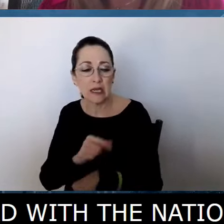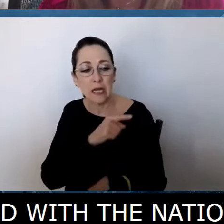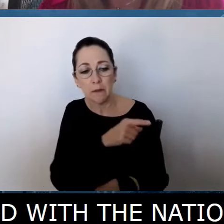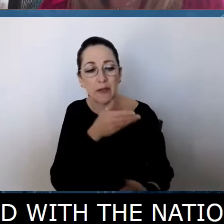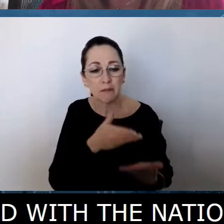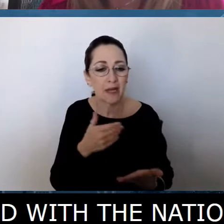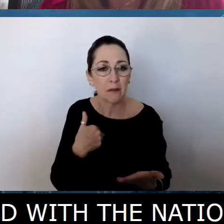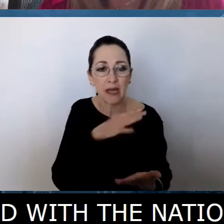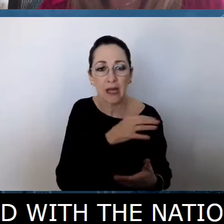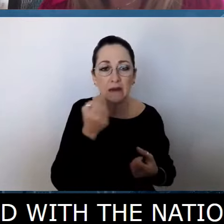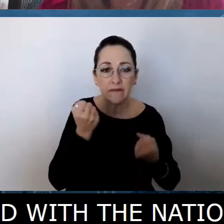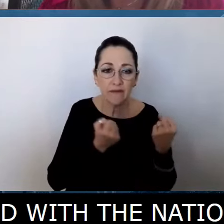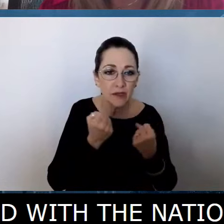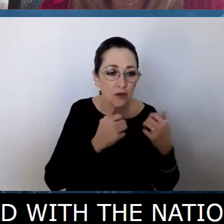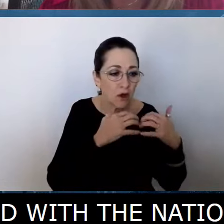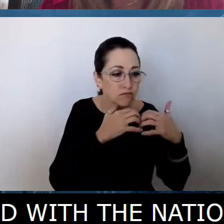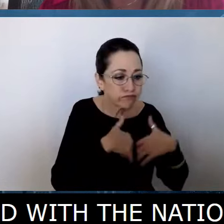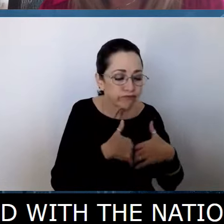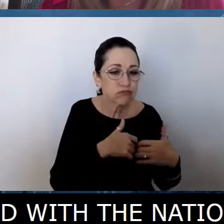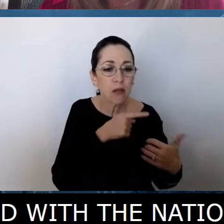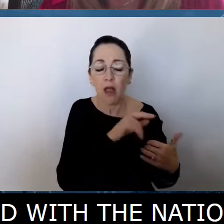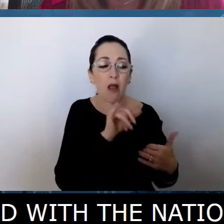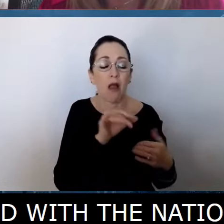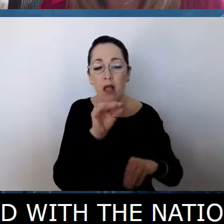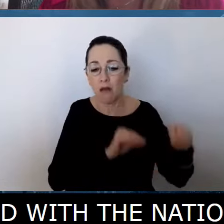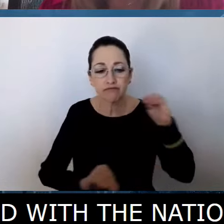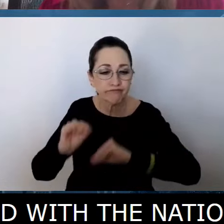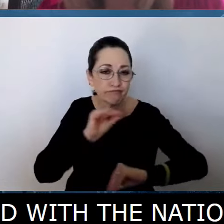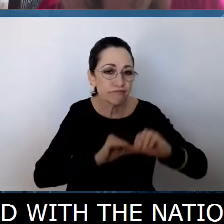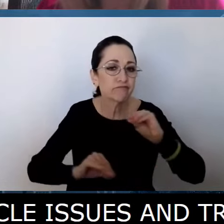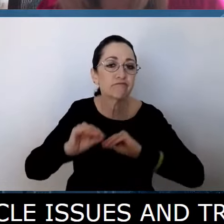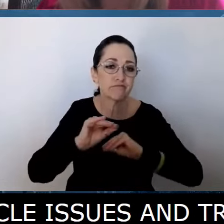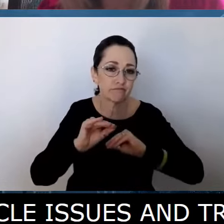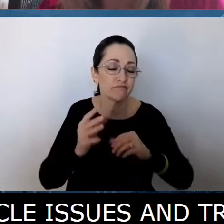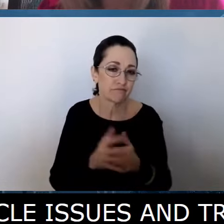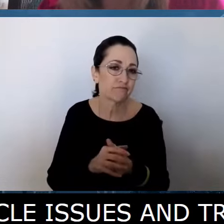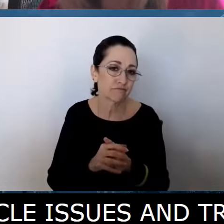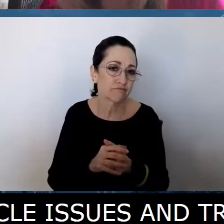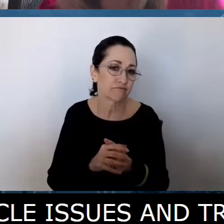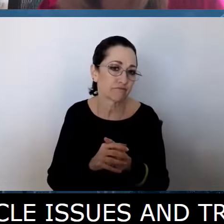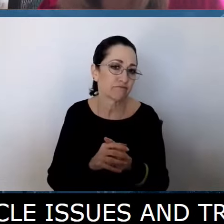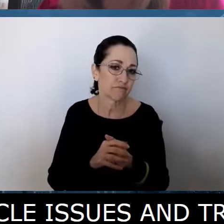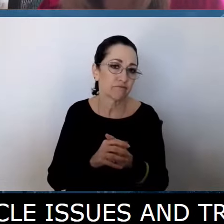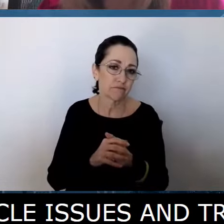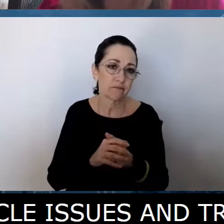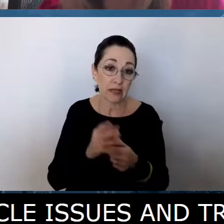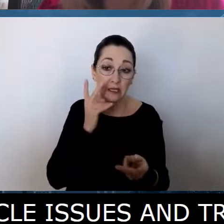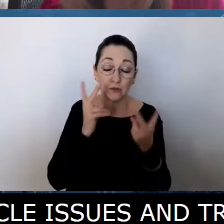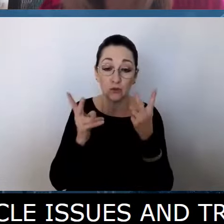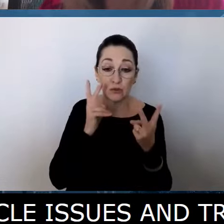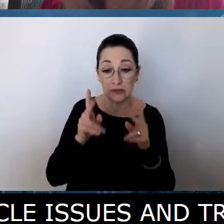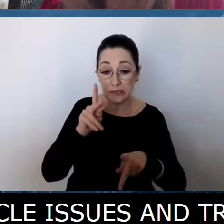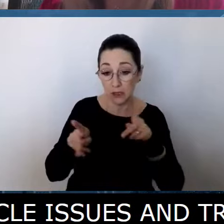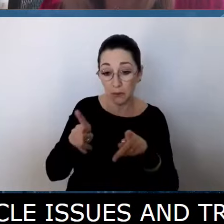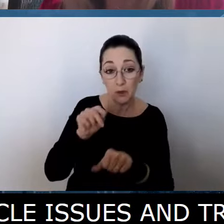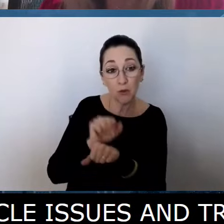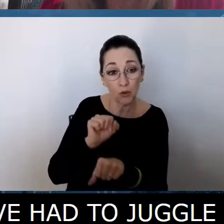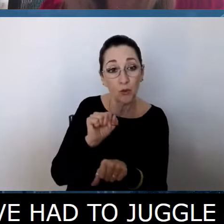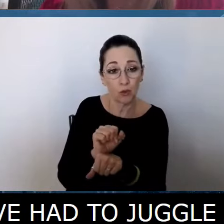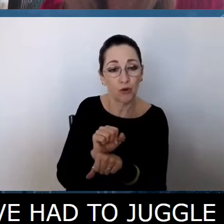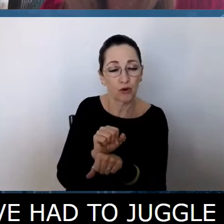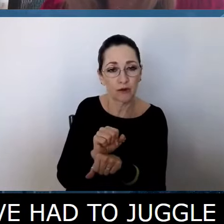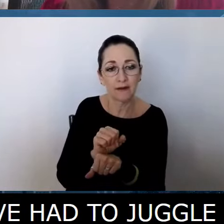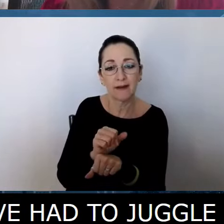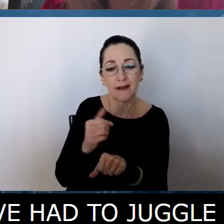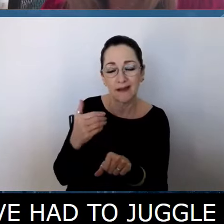to, juggle a few too many balls in the air. But when it comes to the workforce, they've done a great job of keeping it